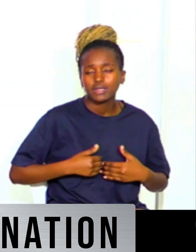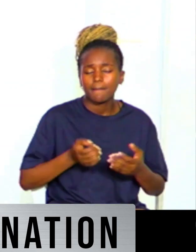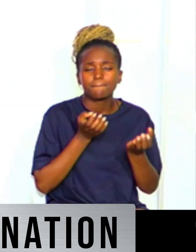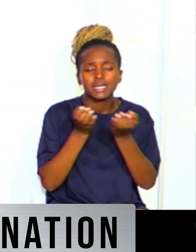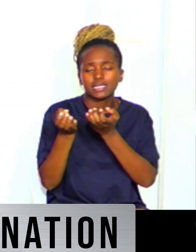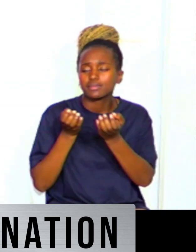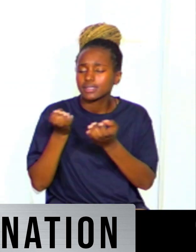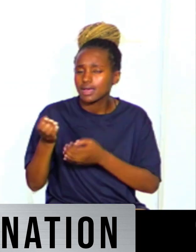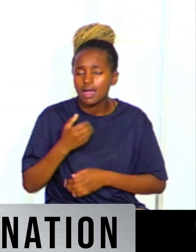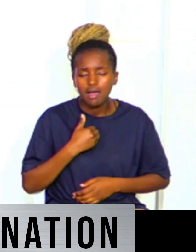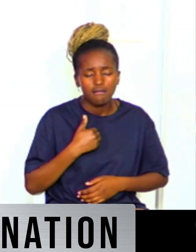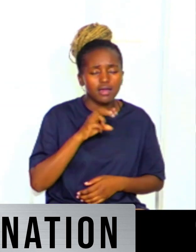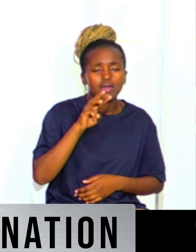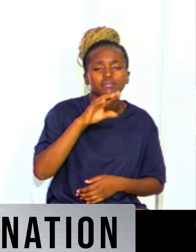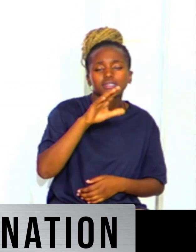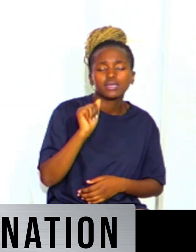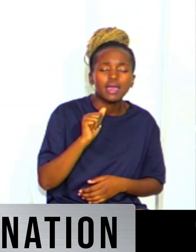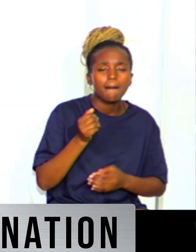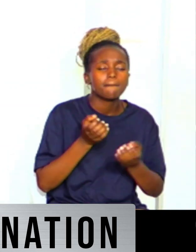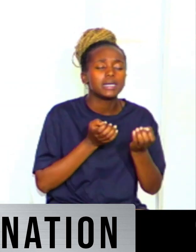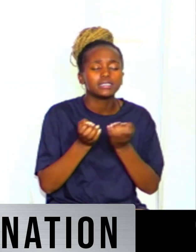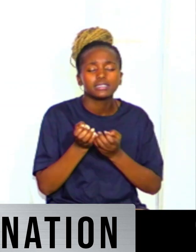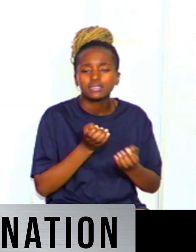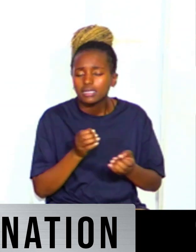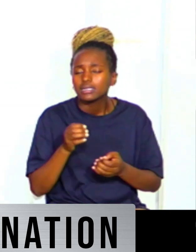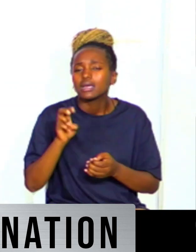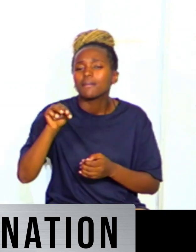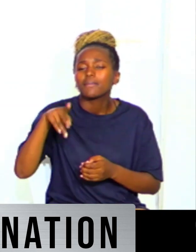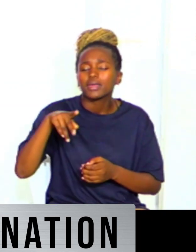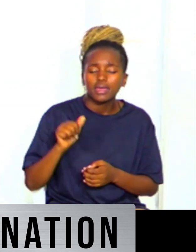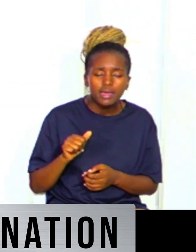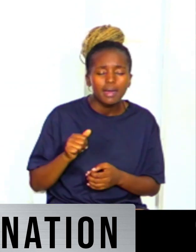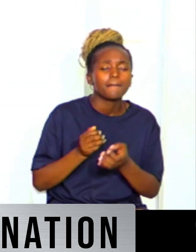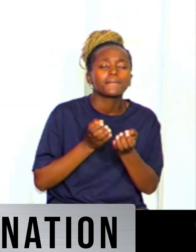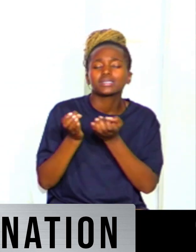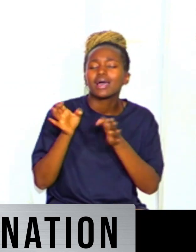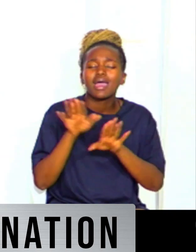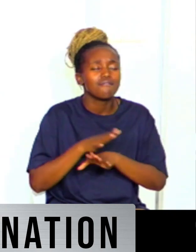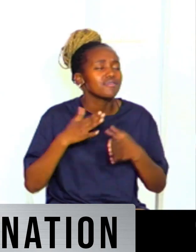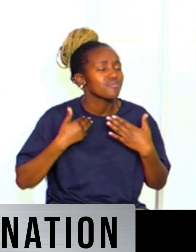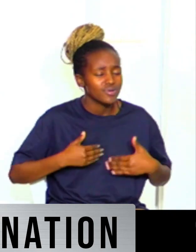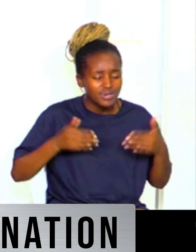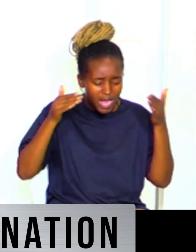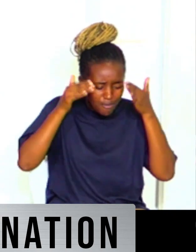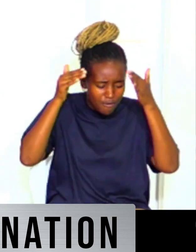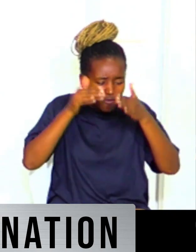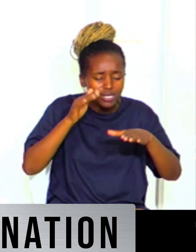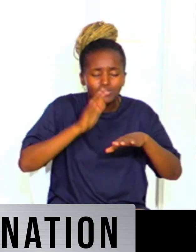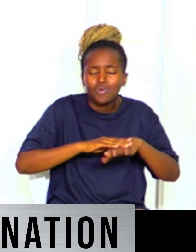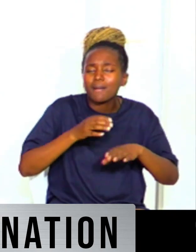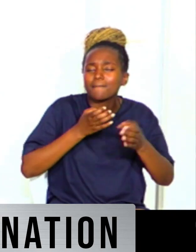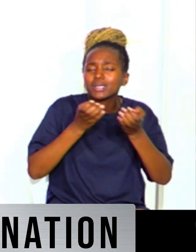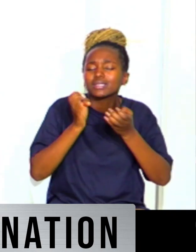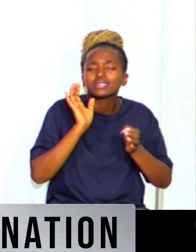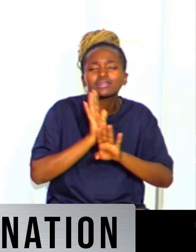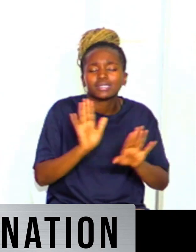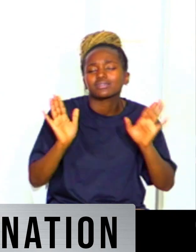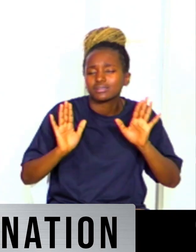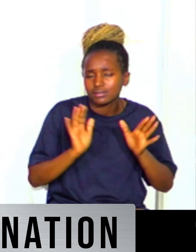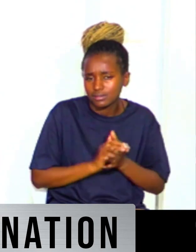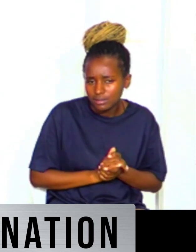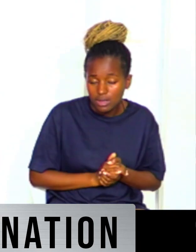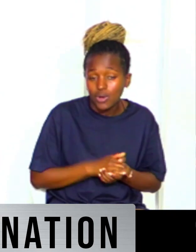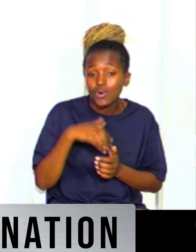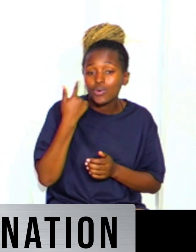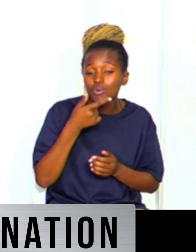Everyone, MC anapiga biashara, MP anapiga biashara, kama biashara. Everyone is busy in business. Watu kinandi